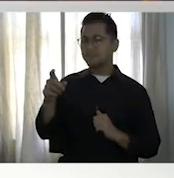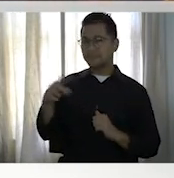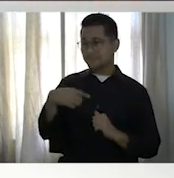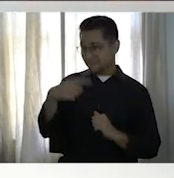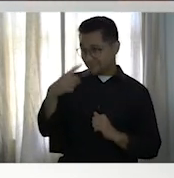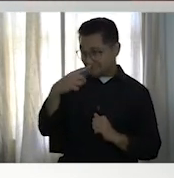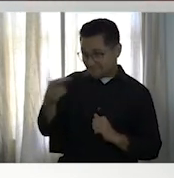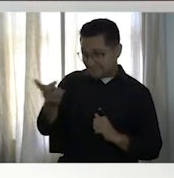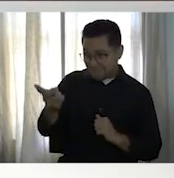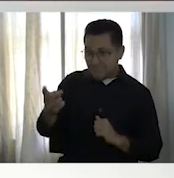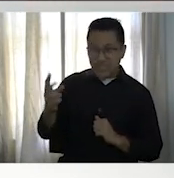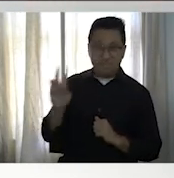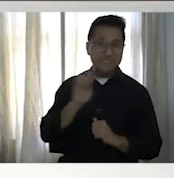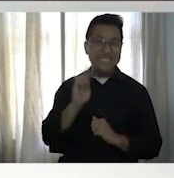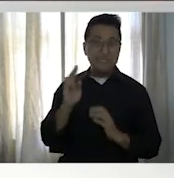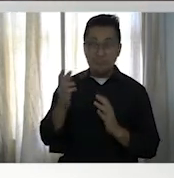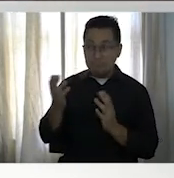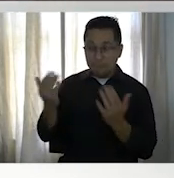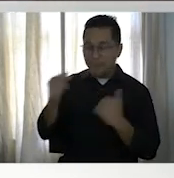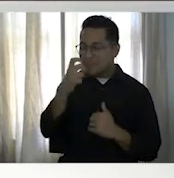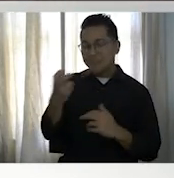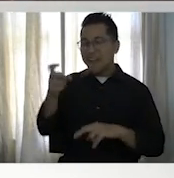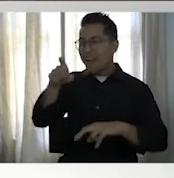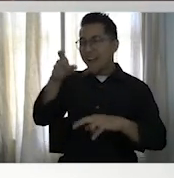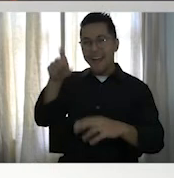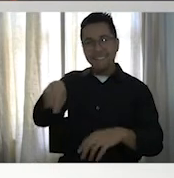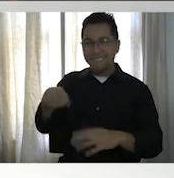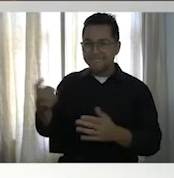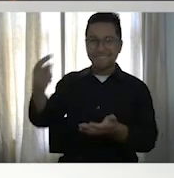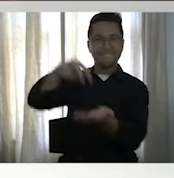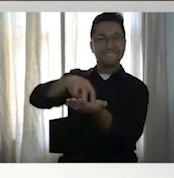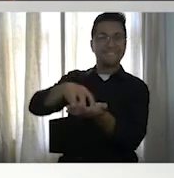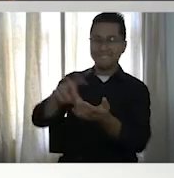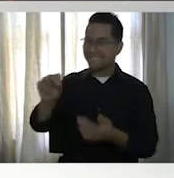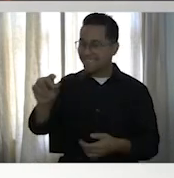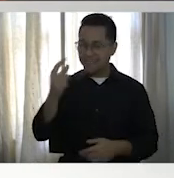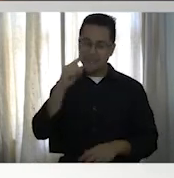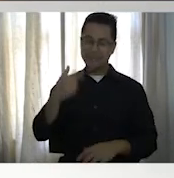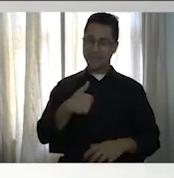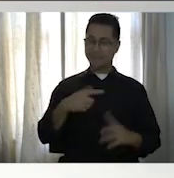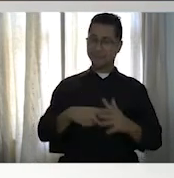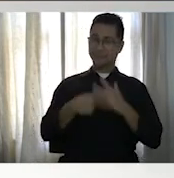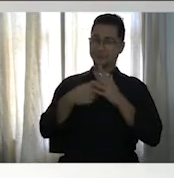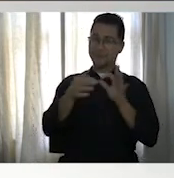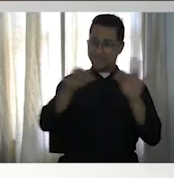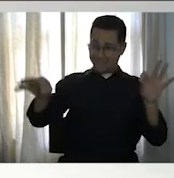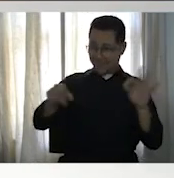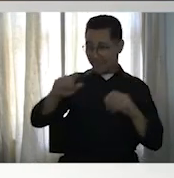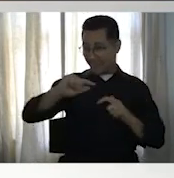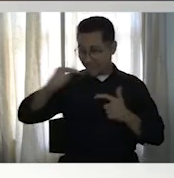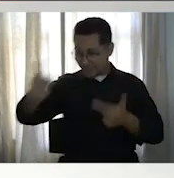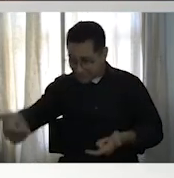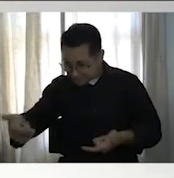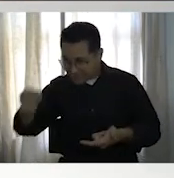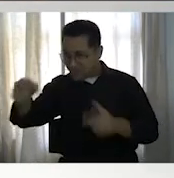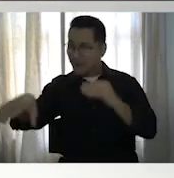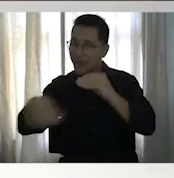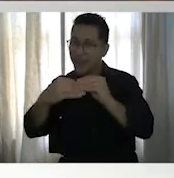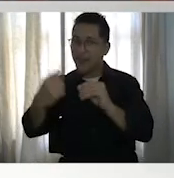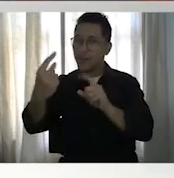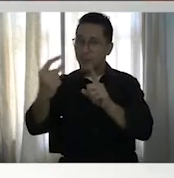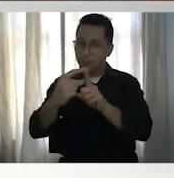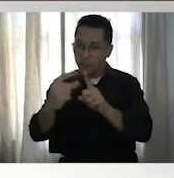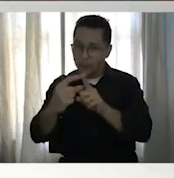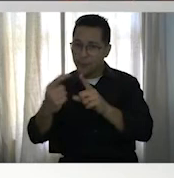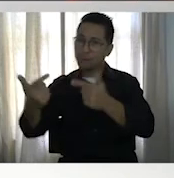victims here? You don't have to get out of your seat. Okay, so I'm going to start the sentence, and then you're just going to add